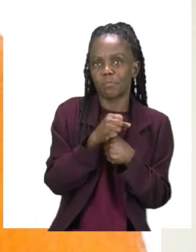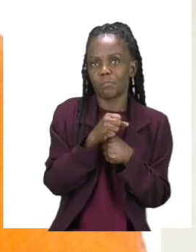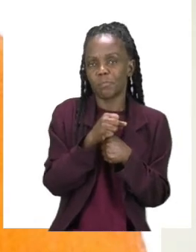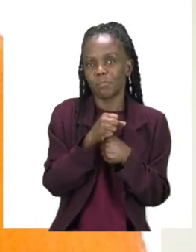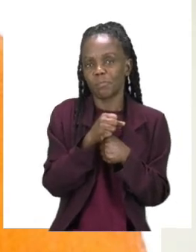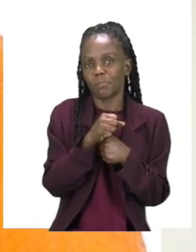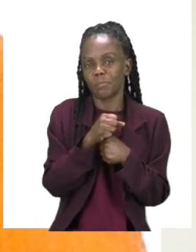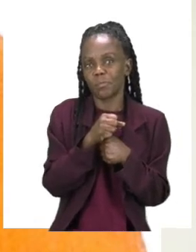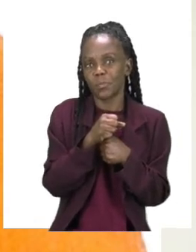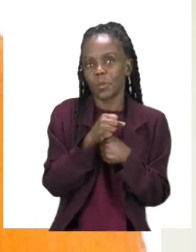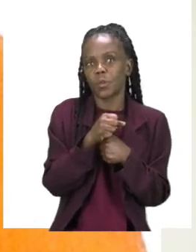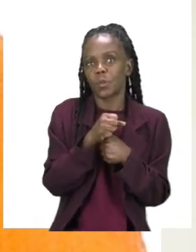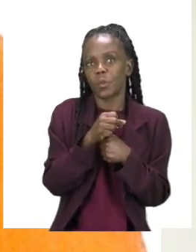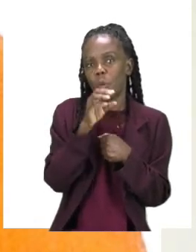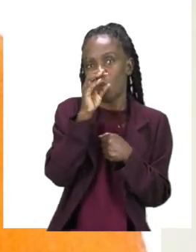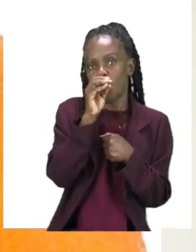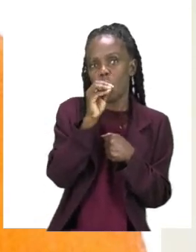say orange.